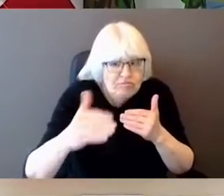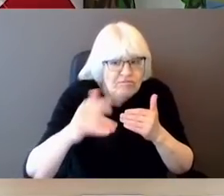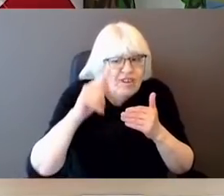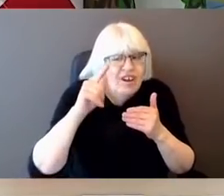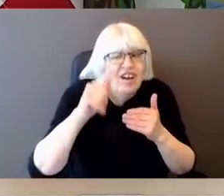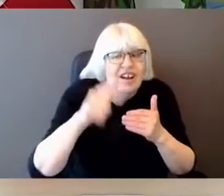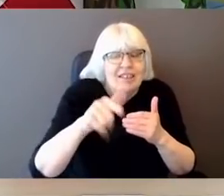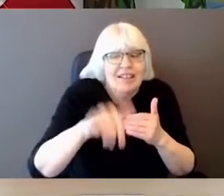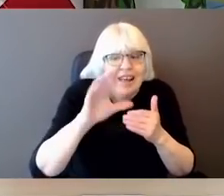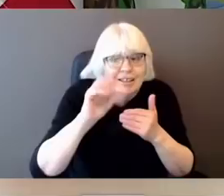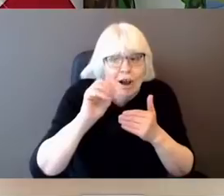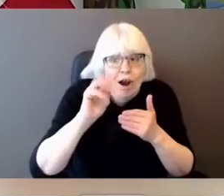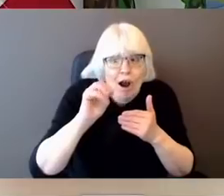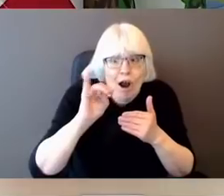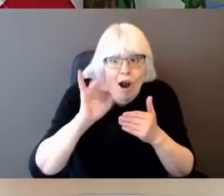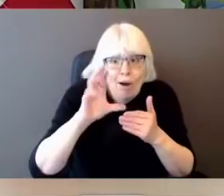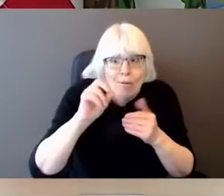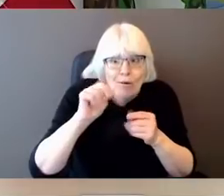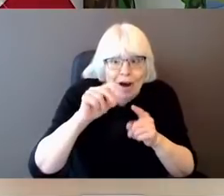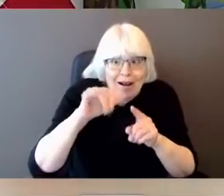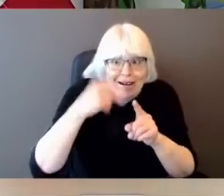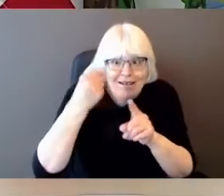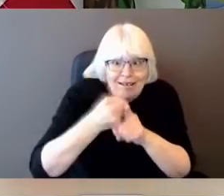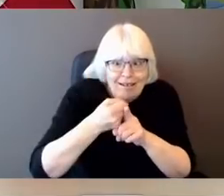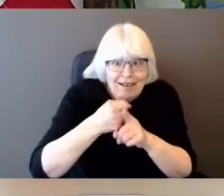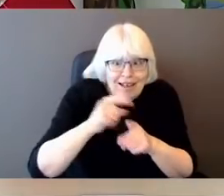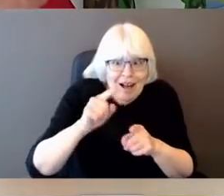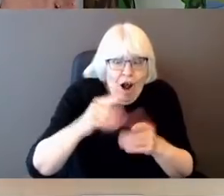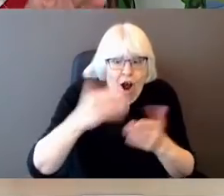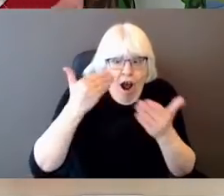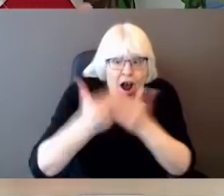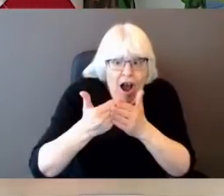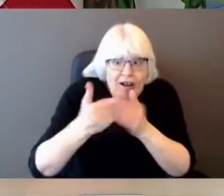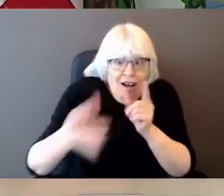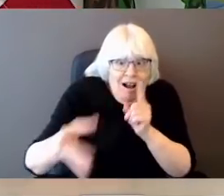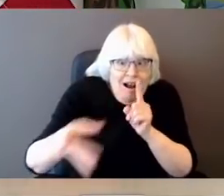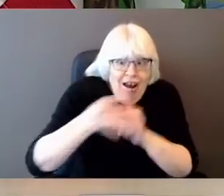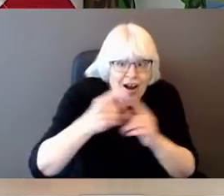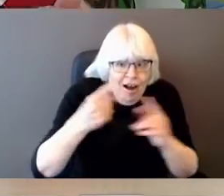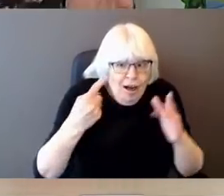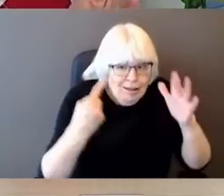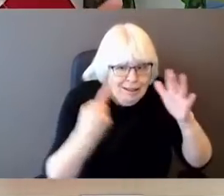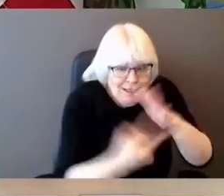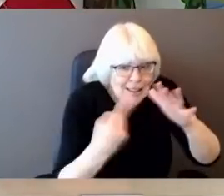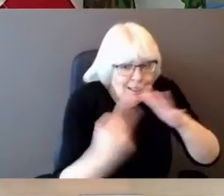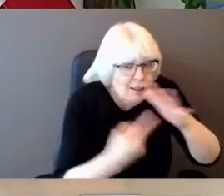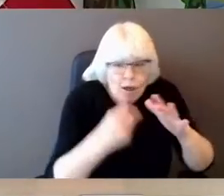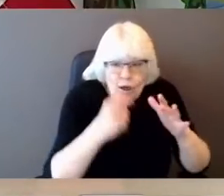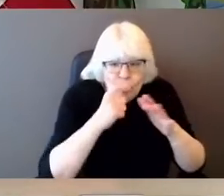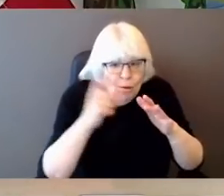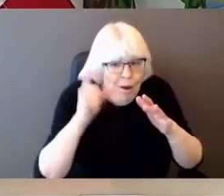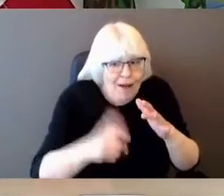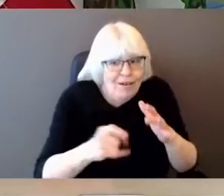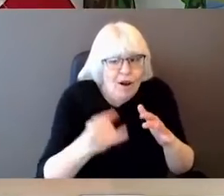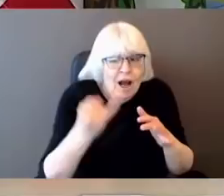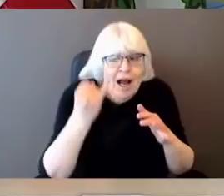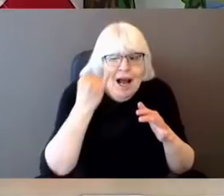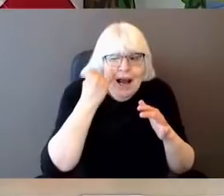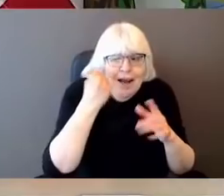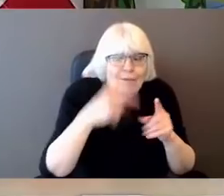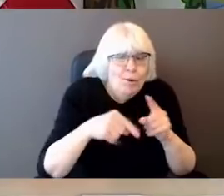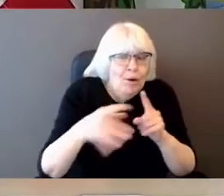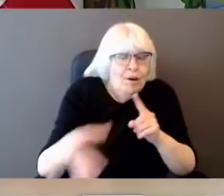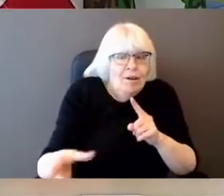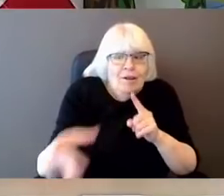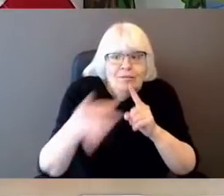not isolate in the same way. If you, however, were tested positive end of November,